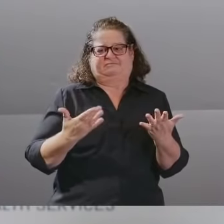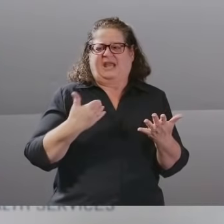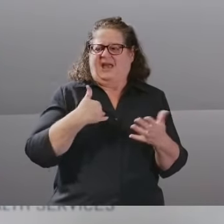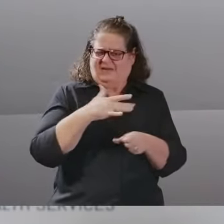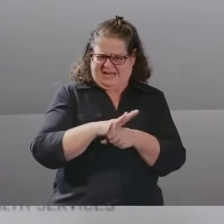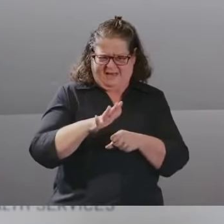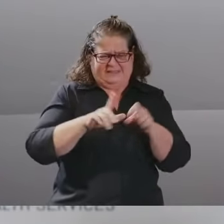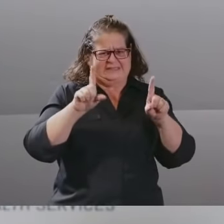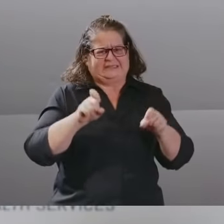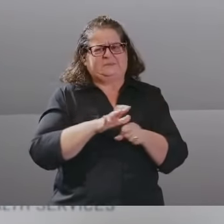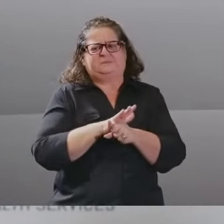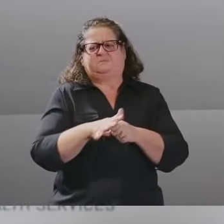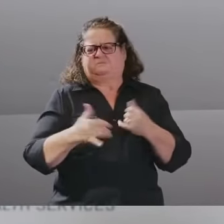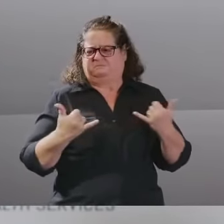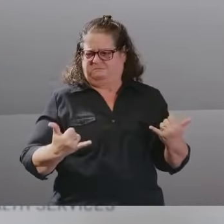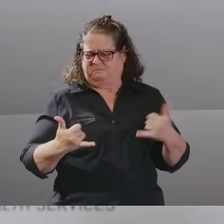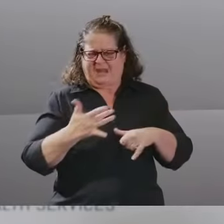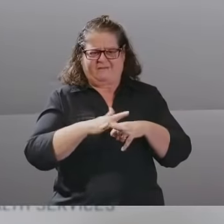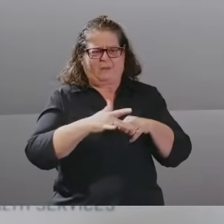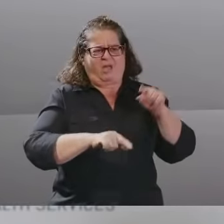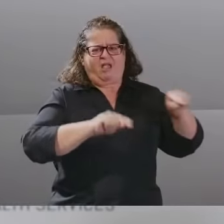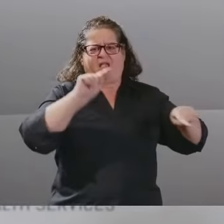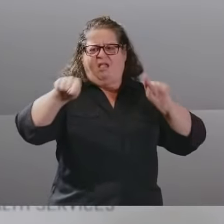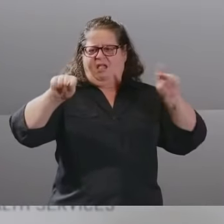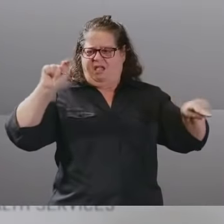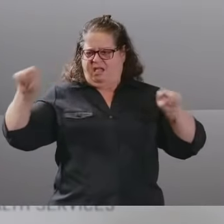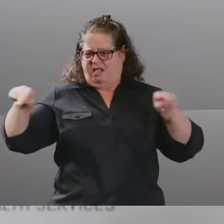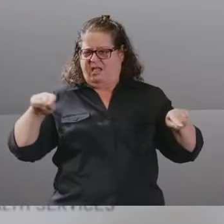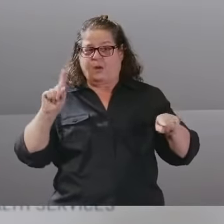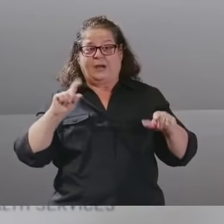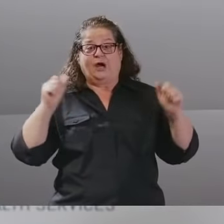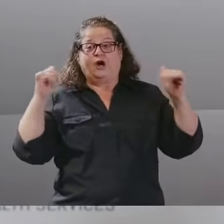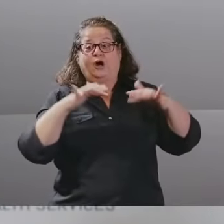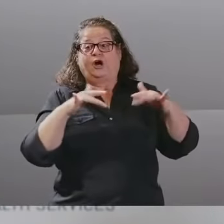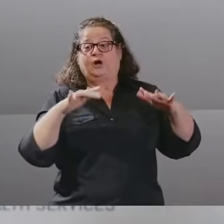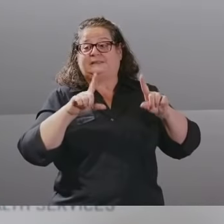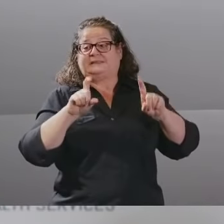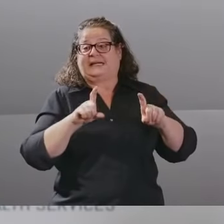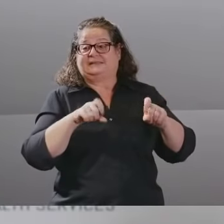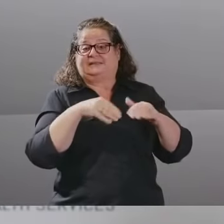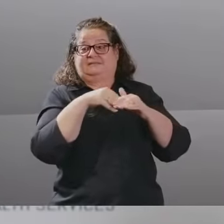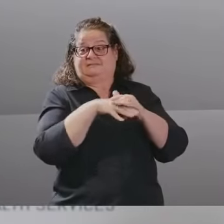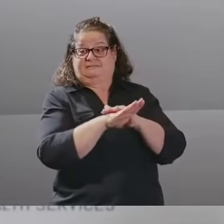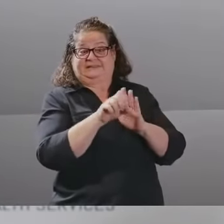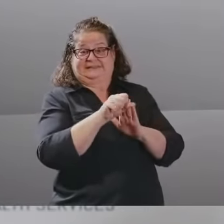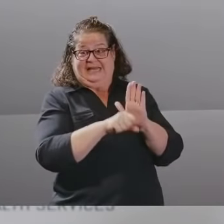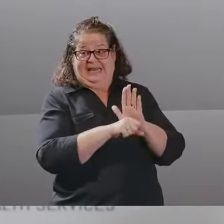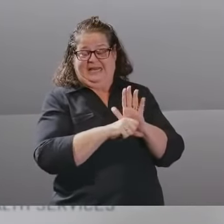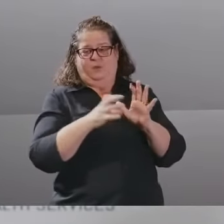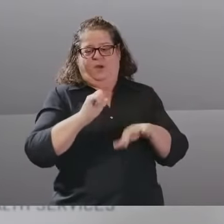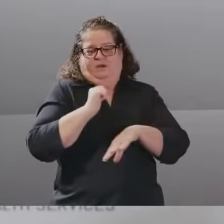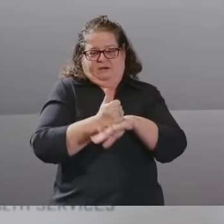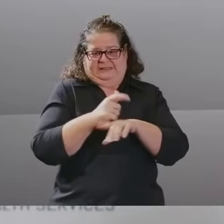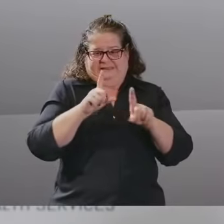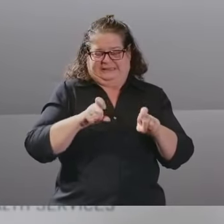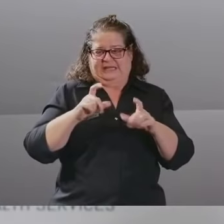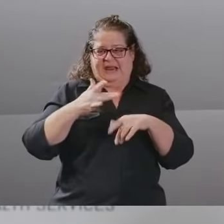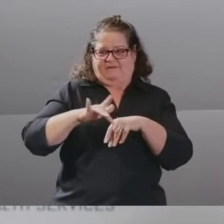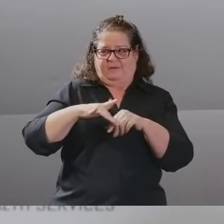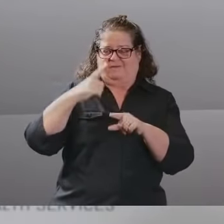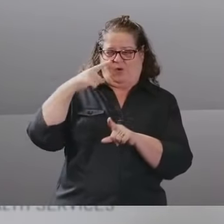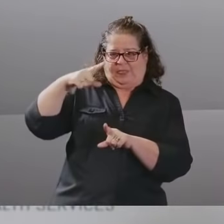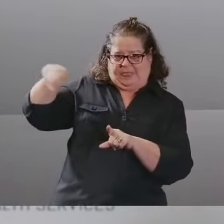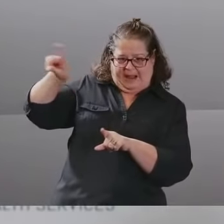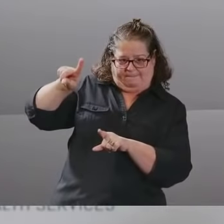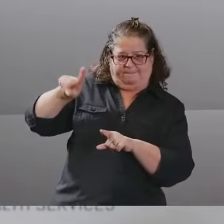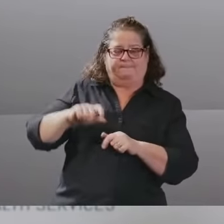maximize it at points of entry where people can just make better decisions. It would be voluntary, yes.